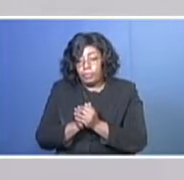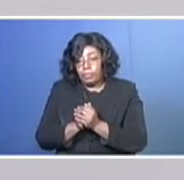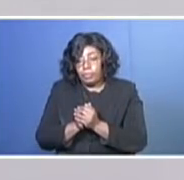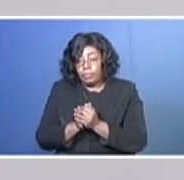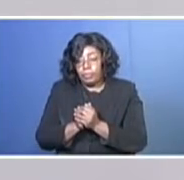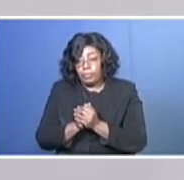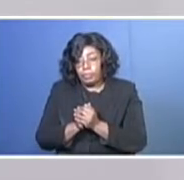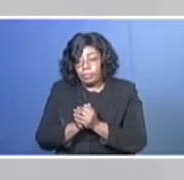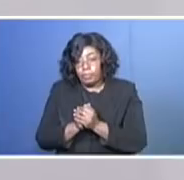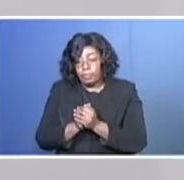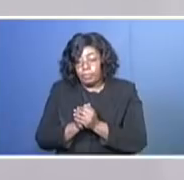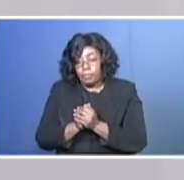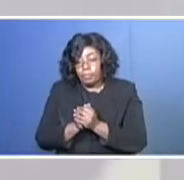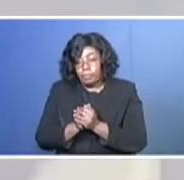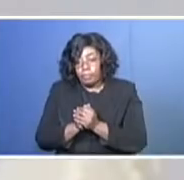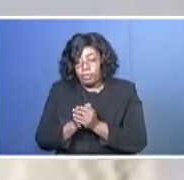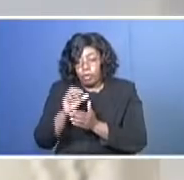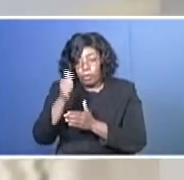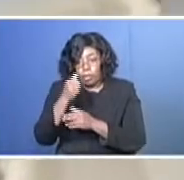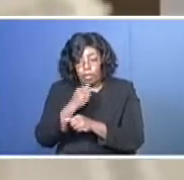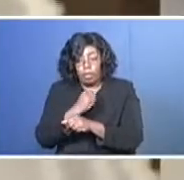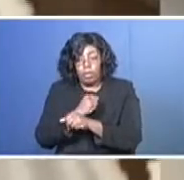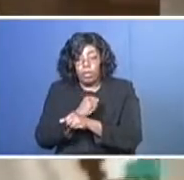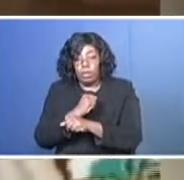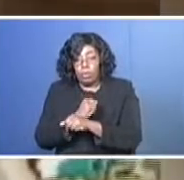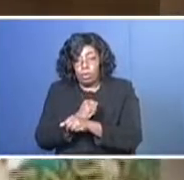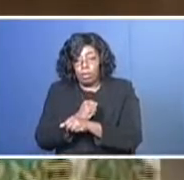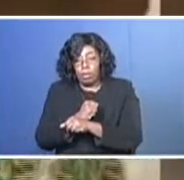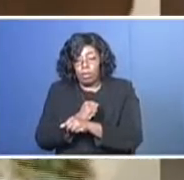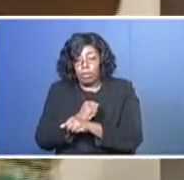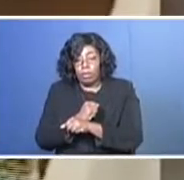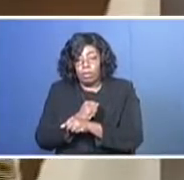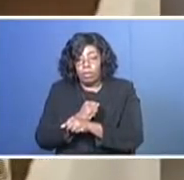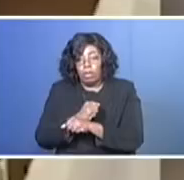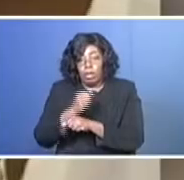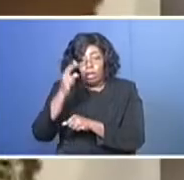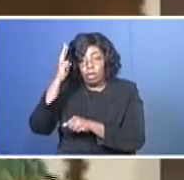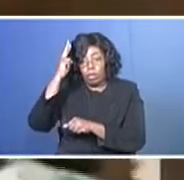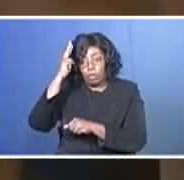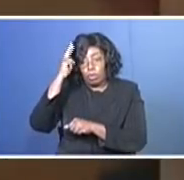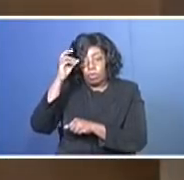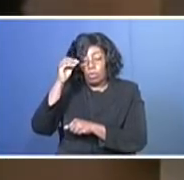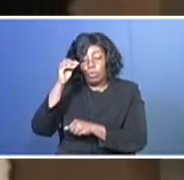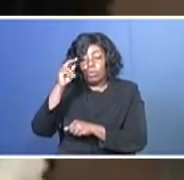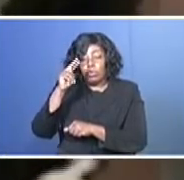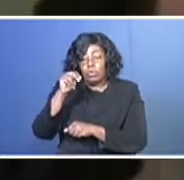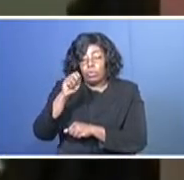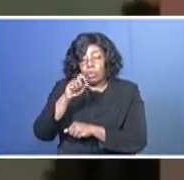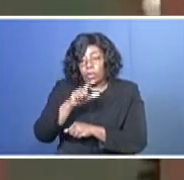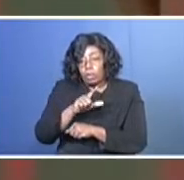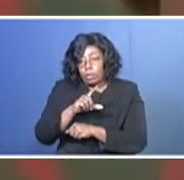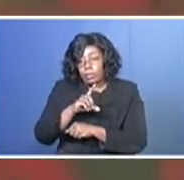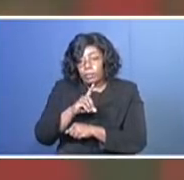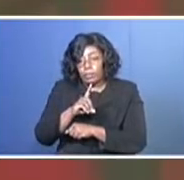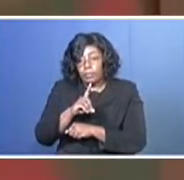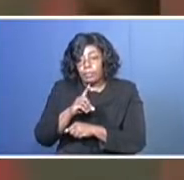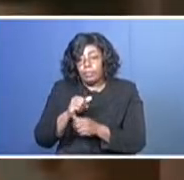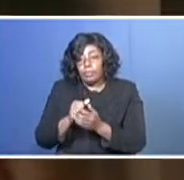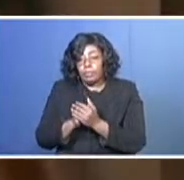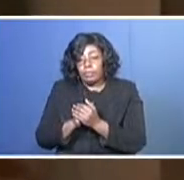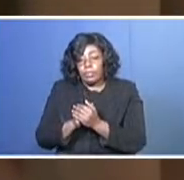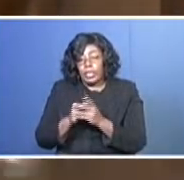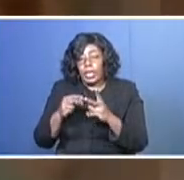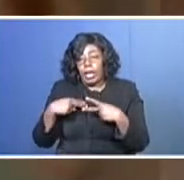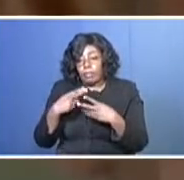other side we have Ronald Cyril's work, and Ronald highlights the Creole dog in Guadeloupe, which would be our version of a pot